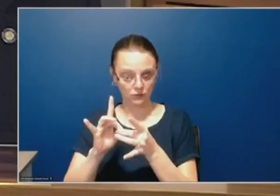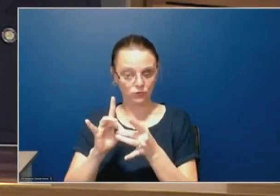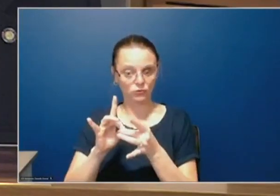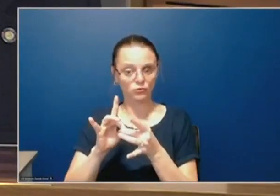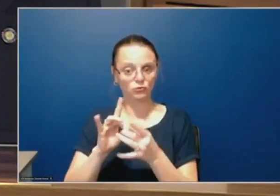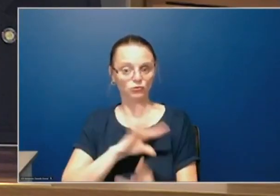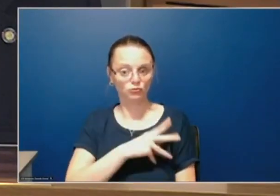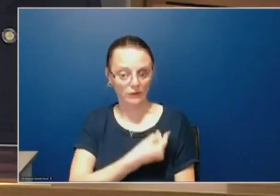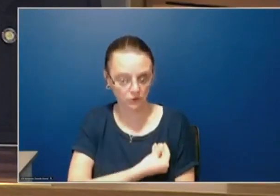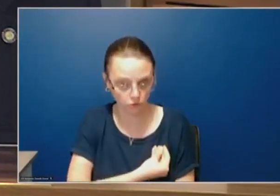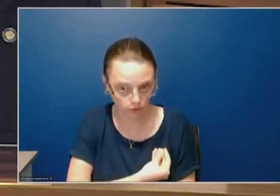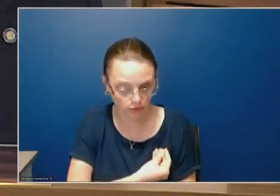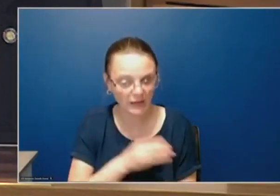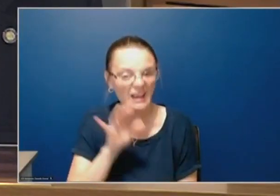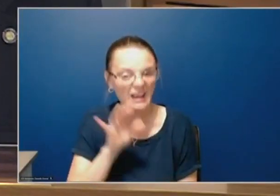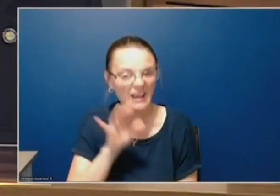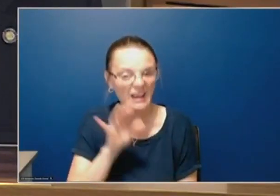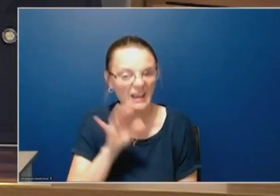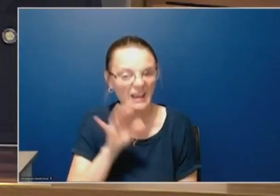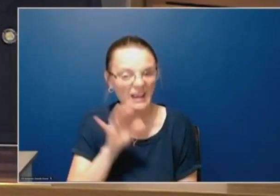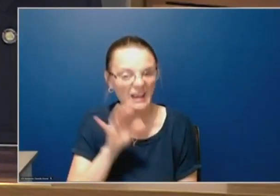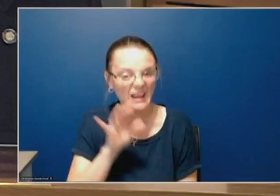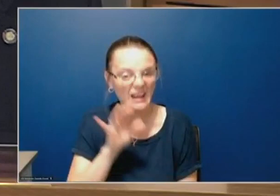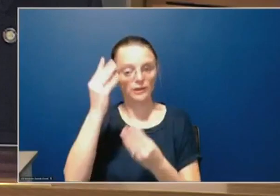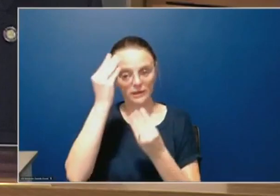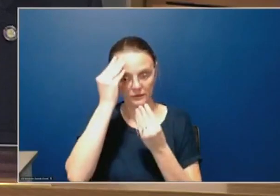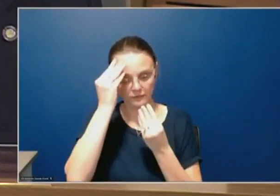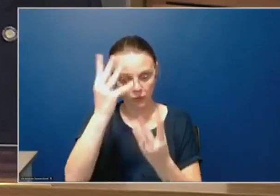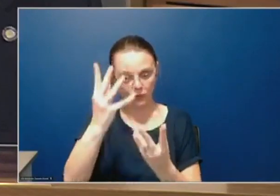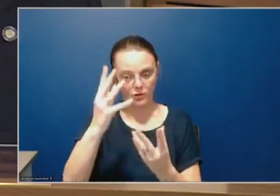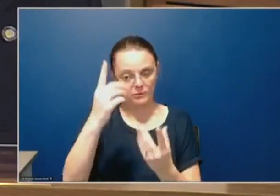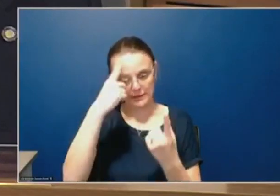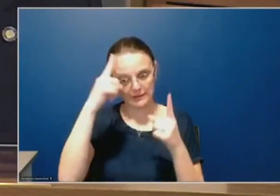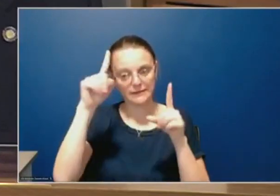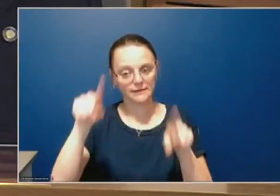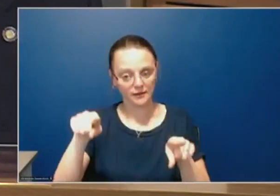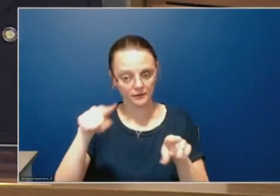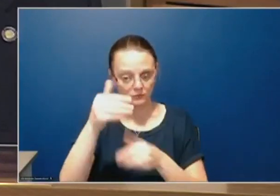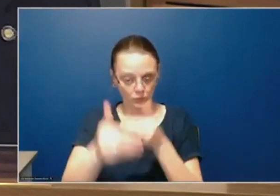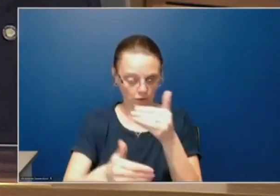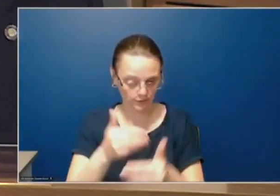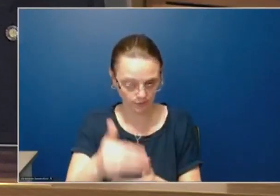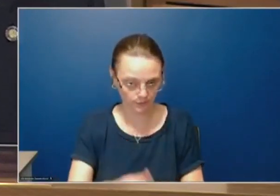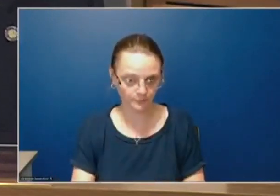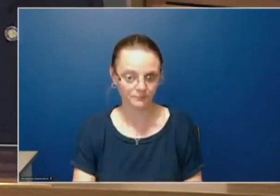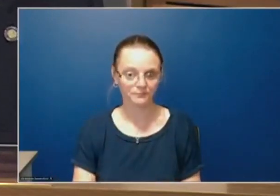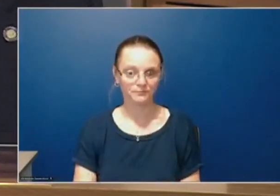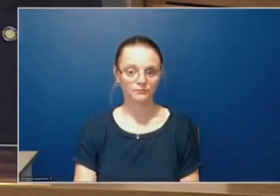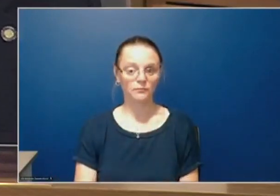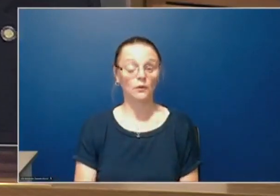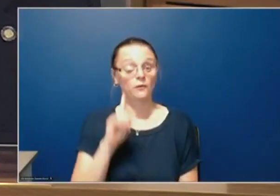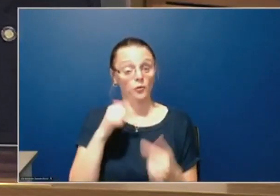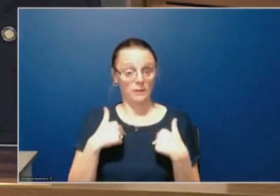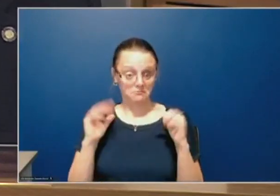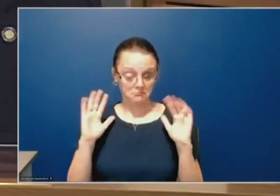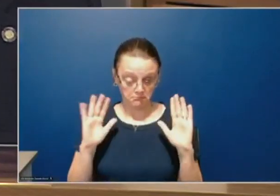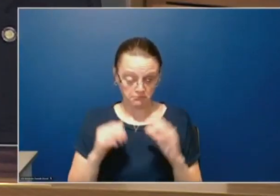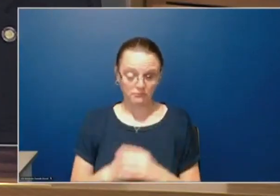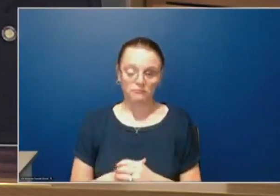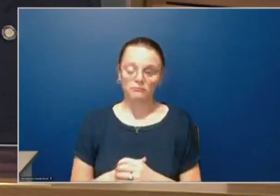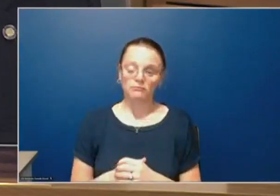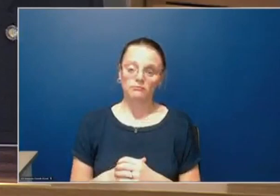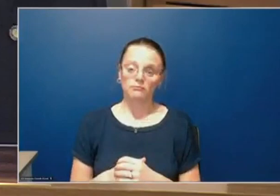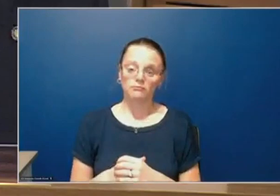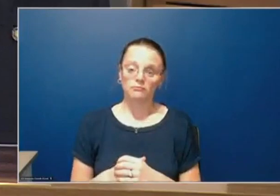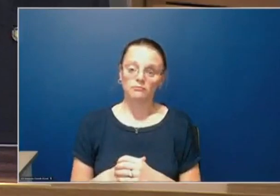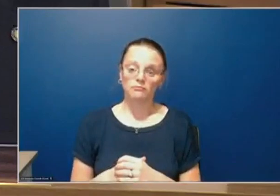be included in the informed consent process. So here's where I'm at with this thing, Chair. I mean, I